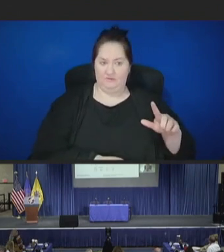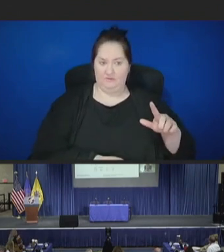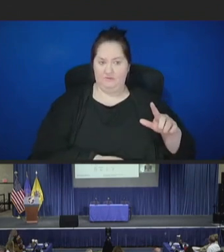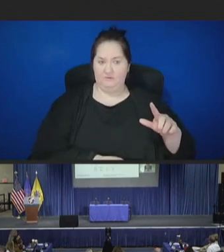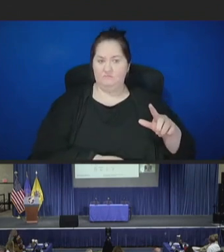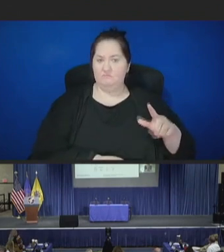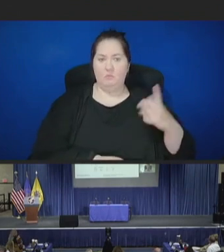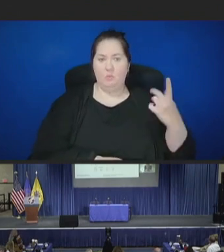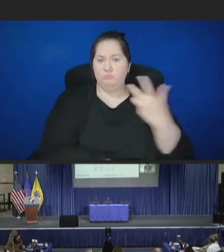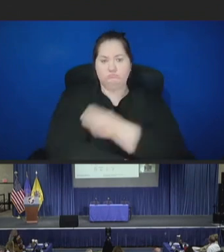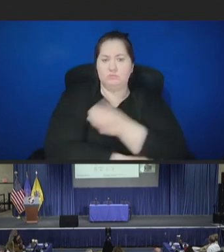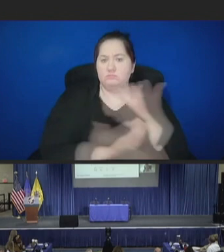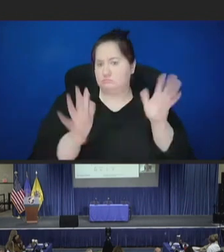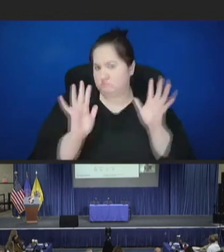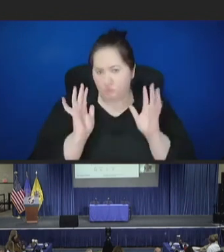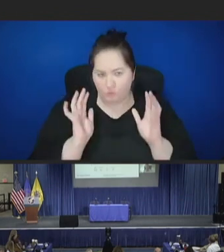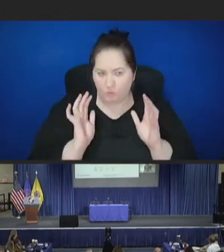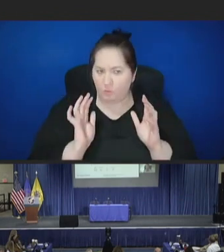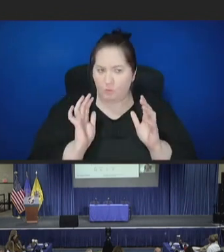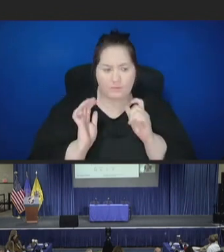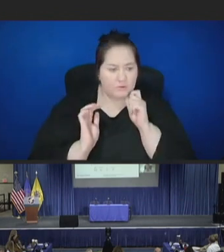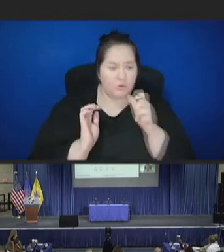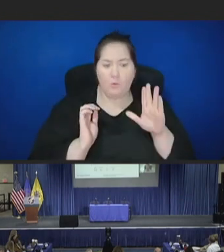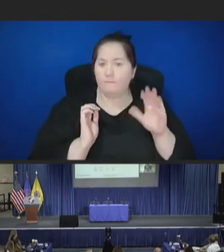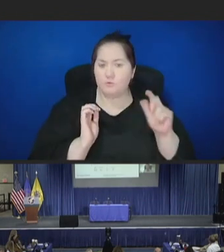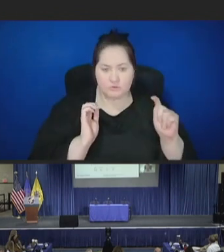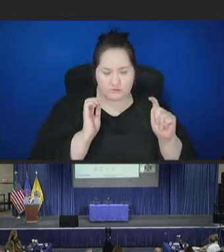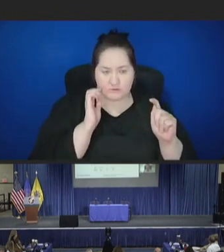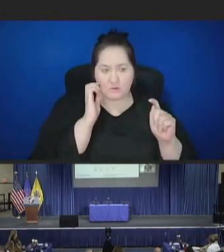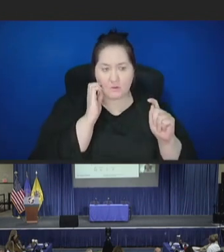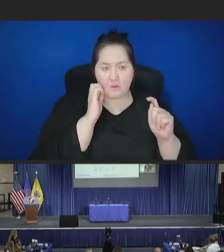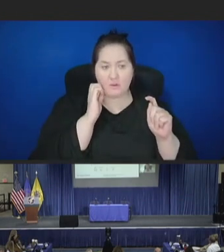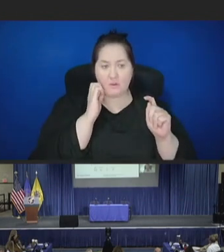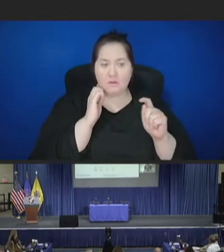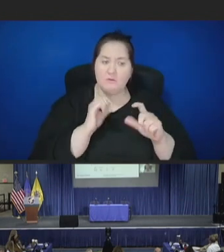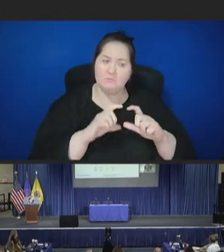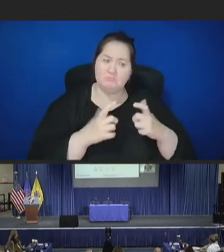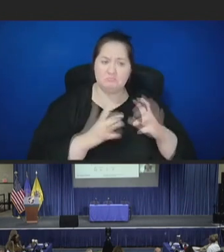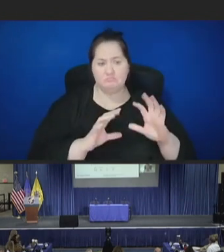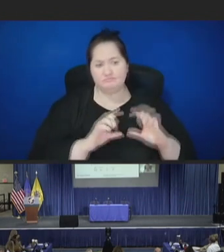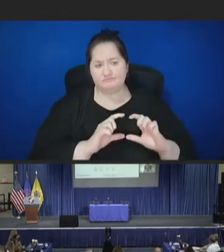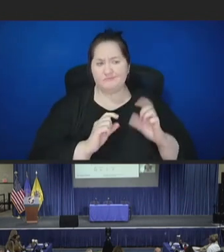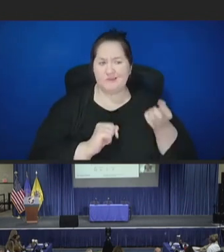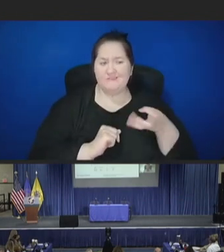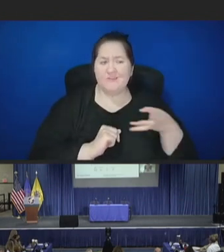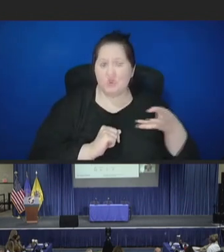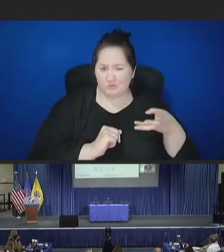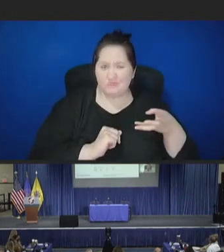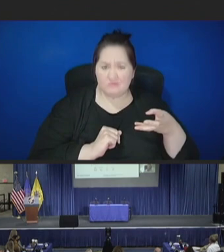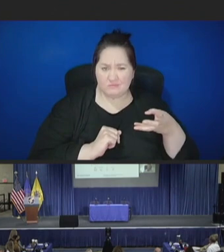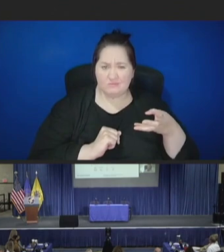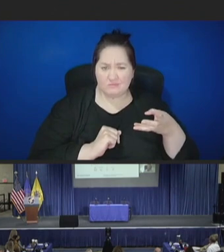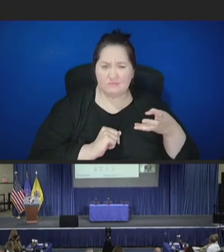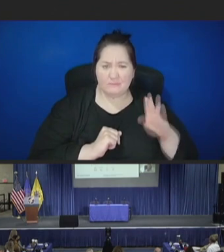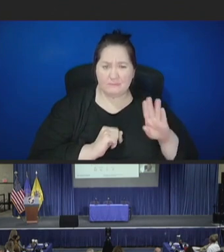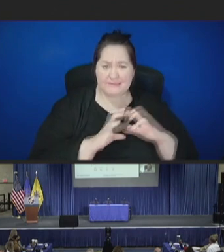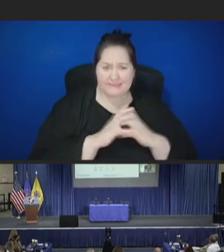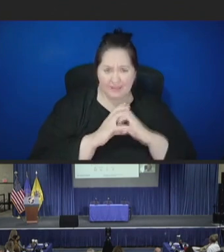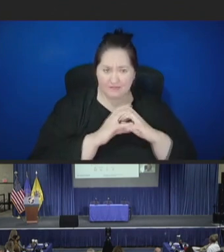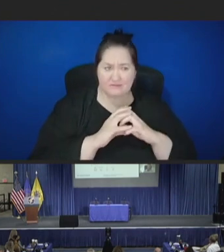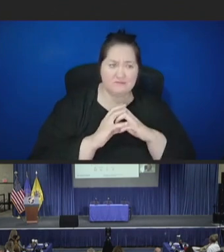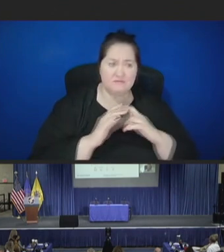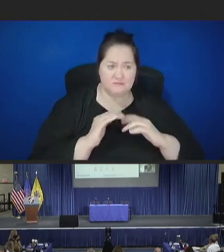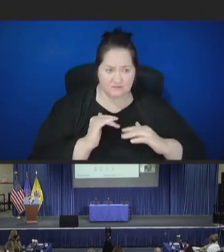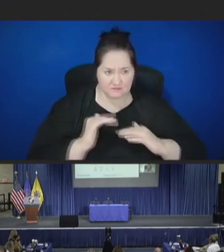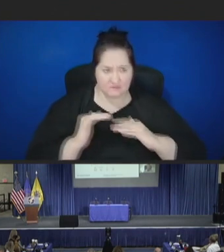just prime and don't give a boosting shot. You get very few B cells, 10E8 class